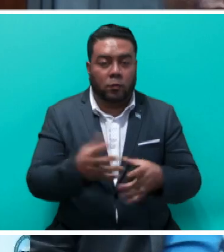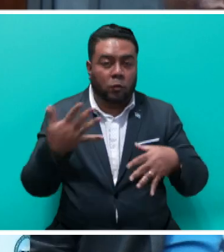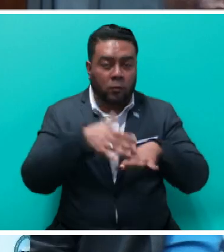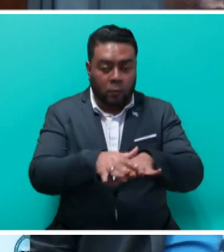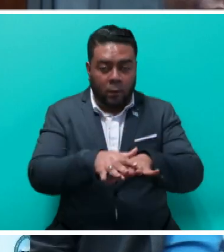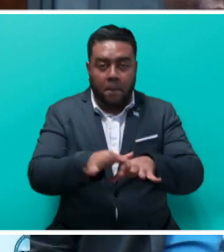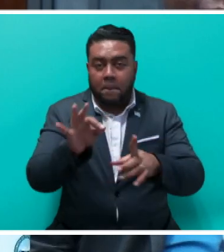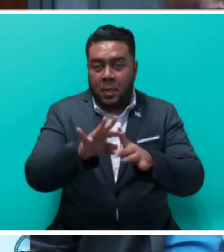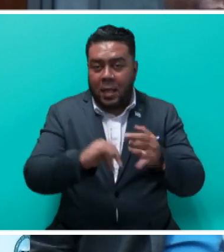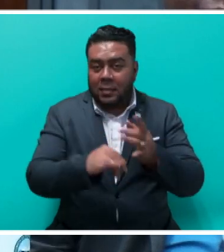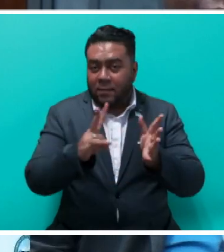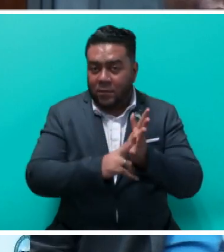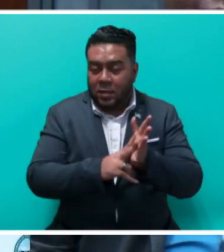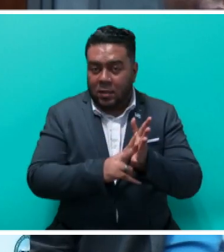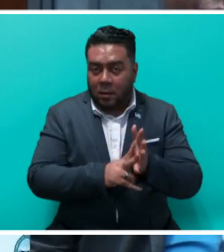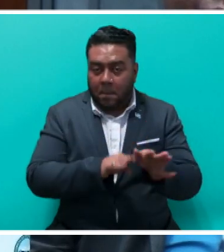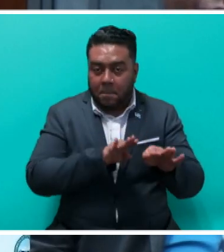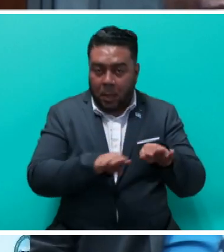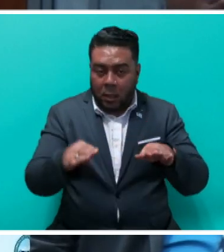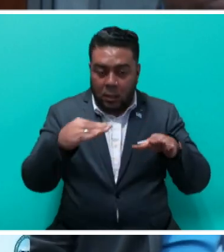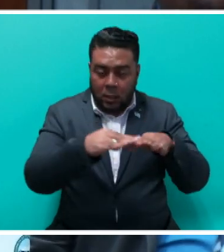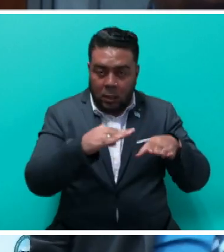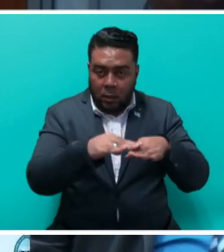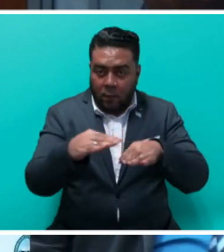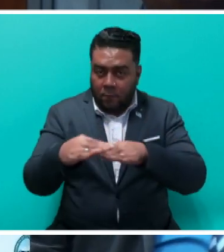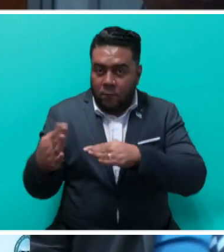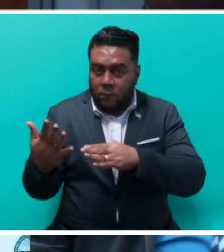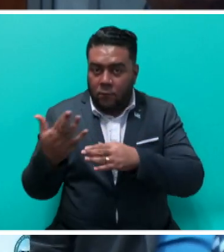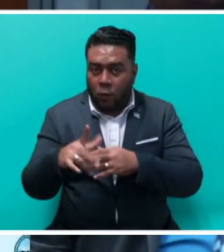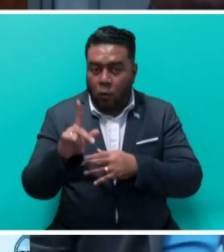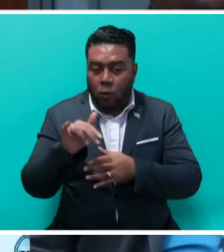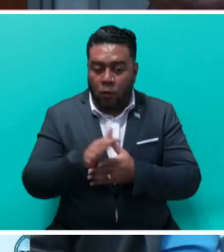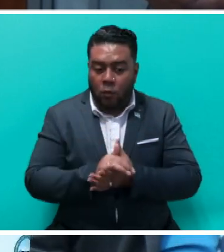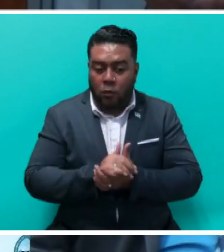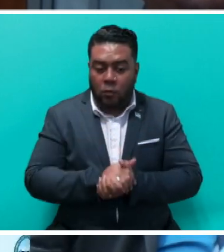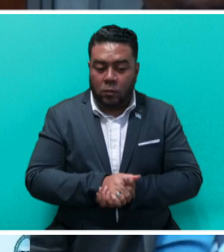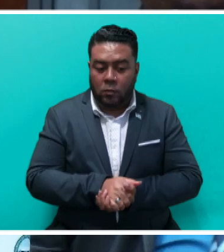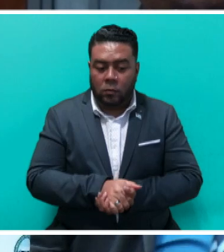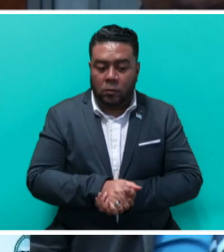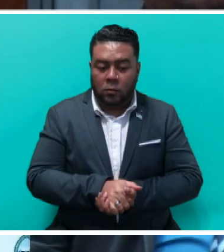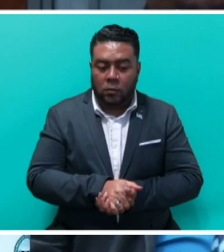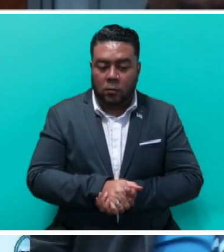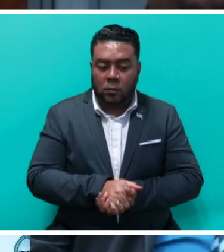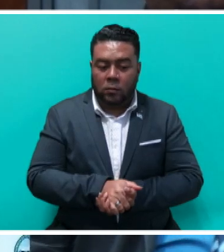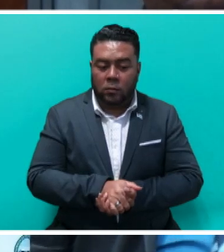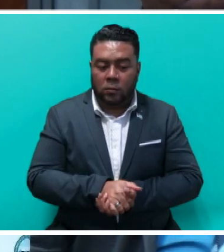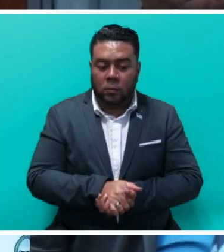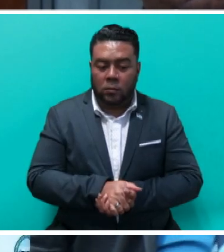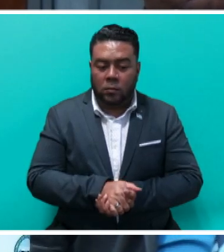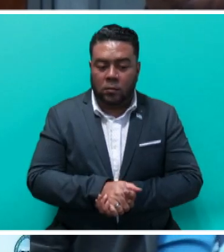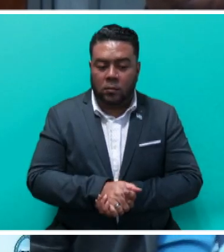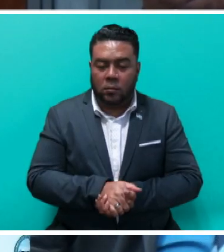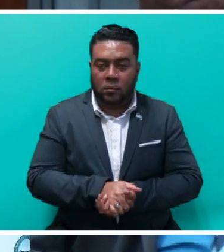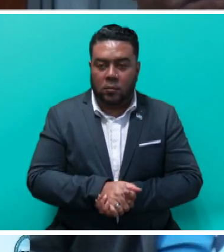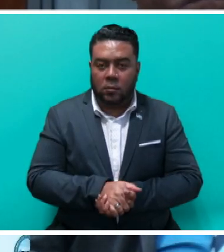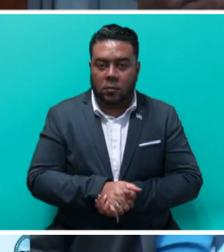vehicles, improving parking facilities, and enhanced traffic management systems. We recognize the need